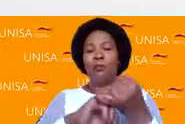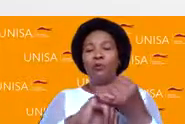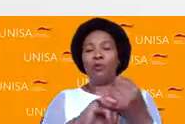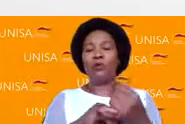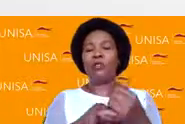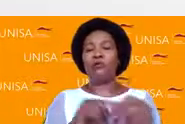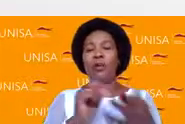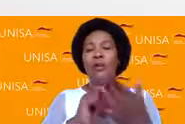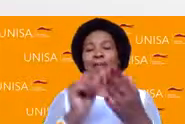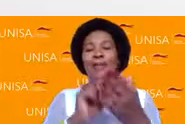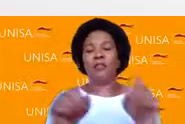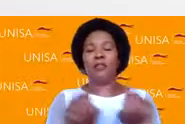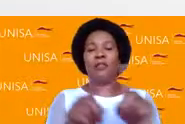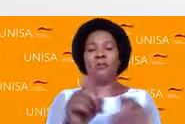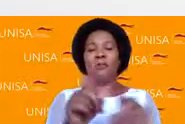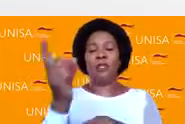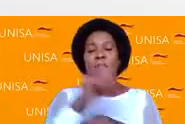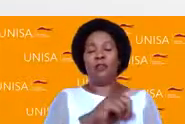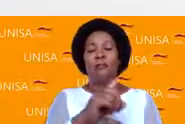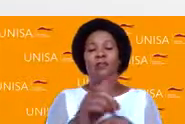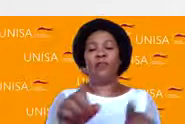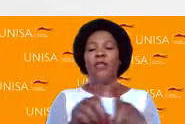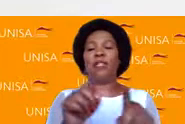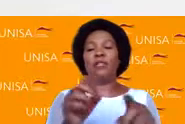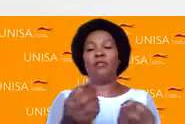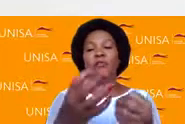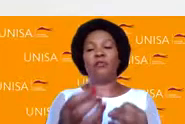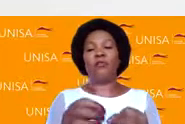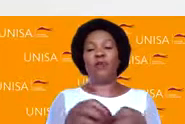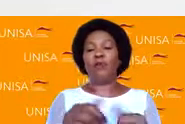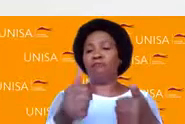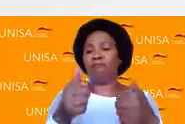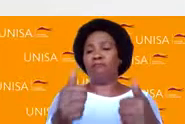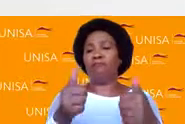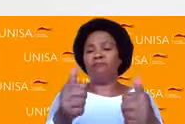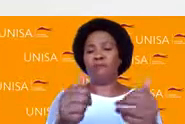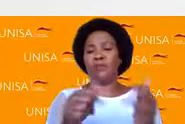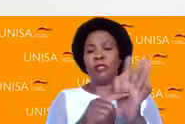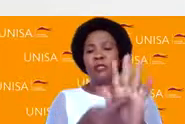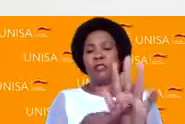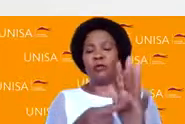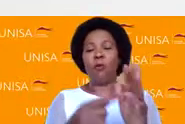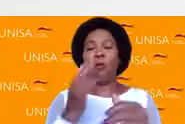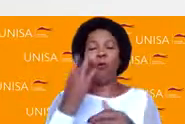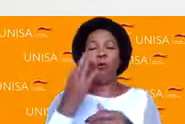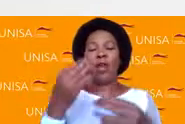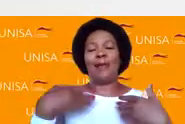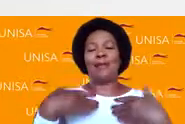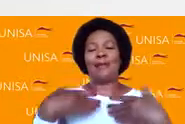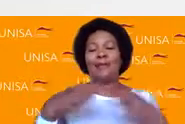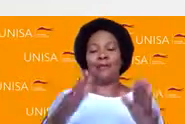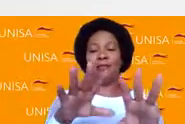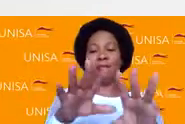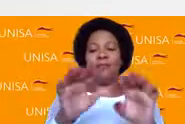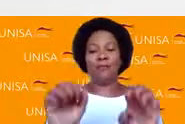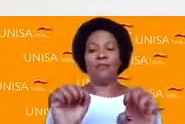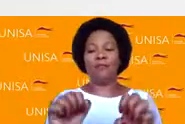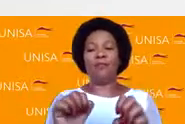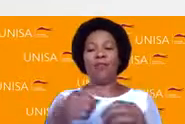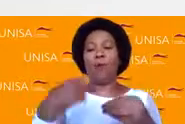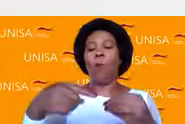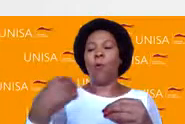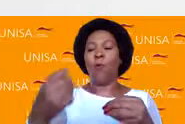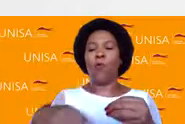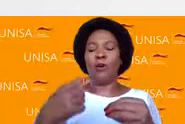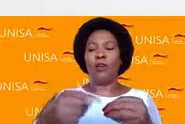look at it now, for instance, it will give you a good indication when the exams will start, when you have to write. But always go at least